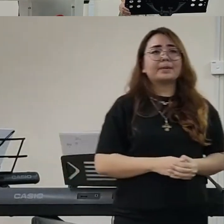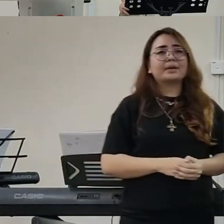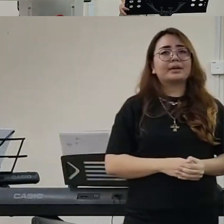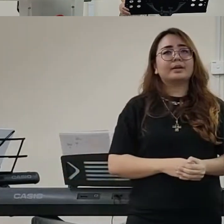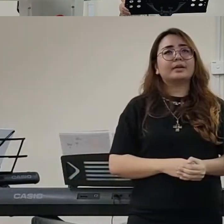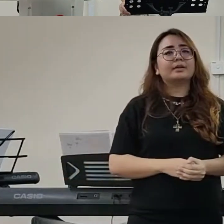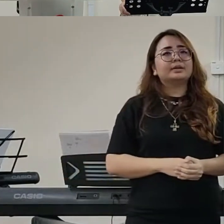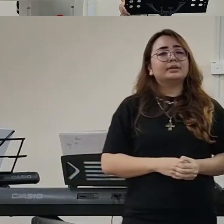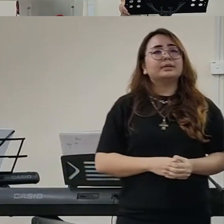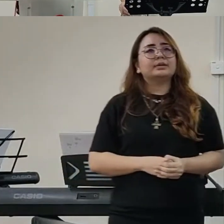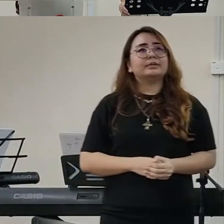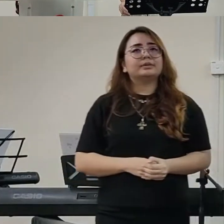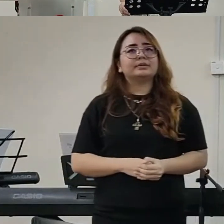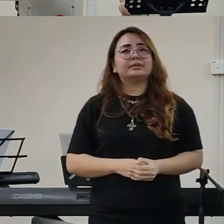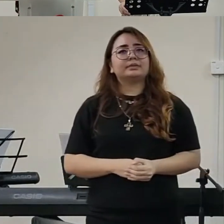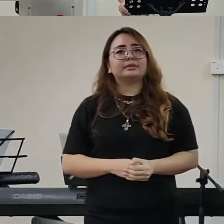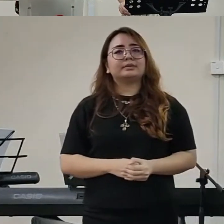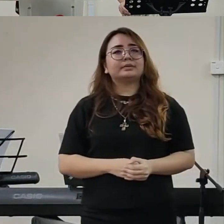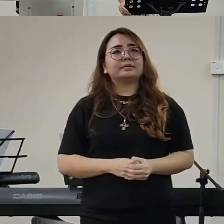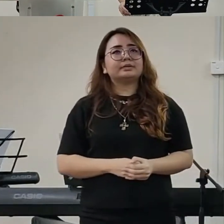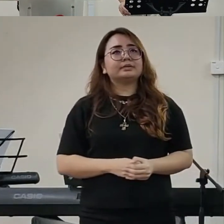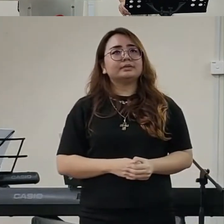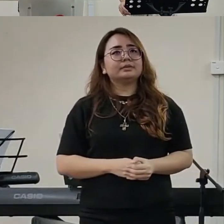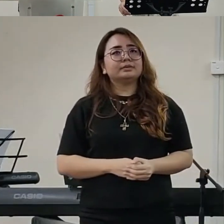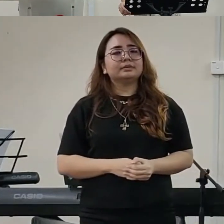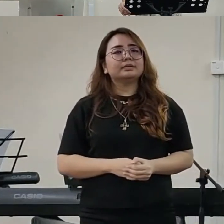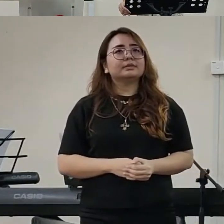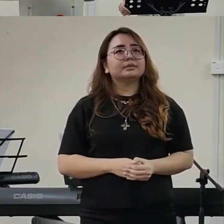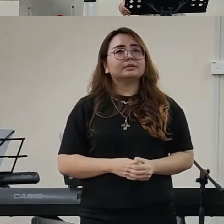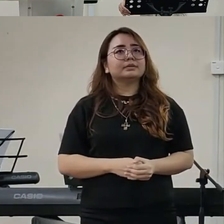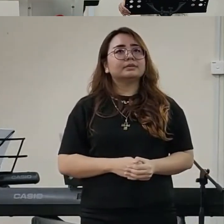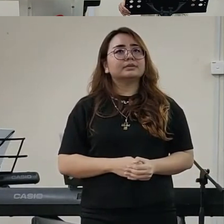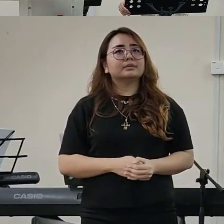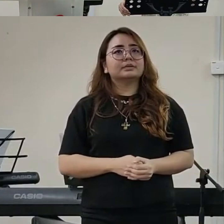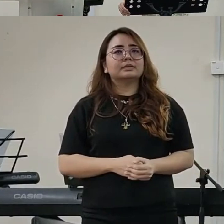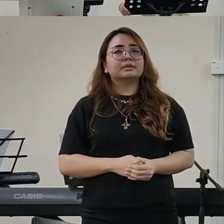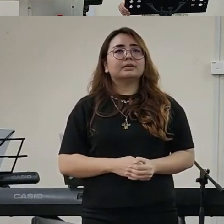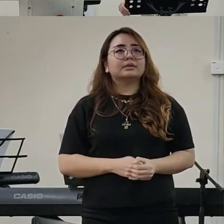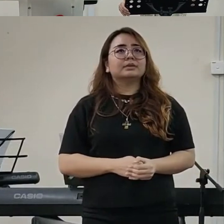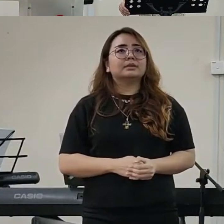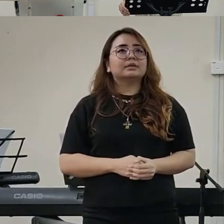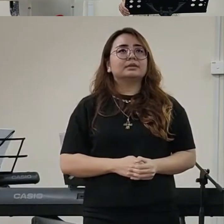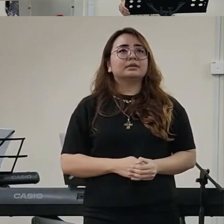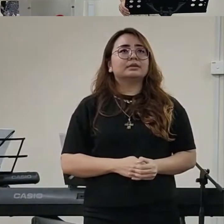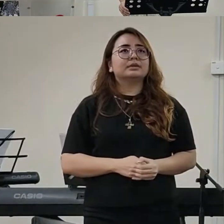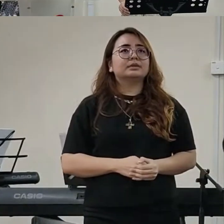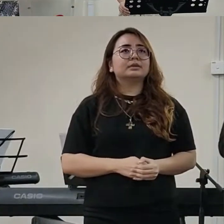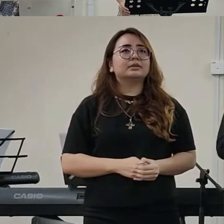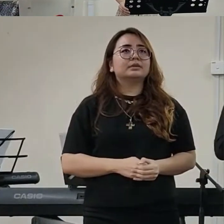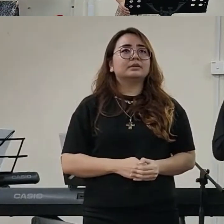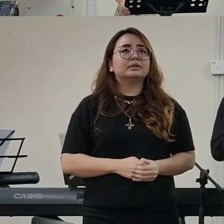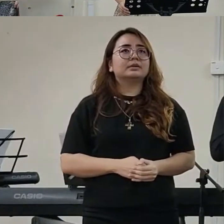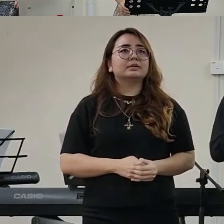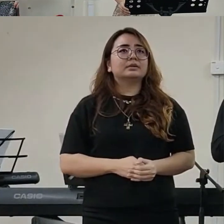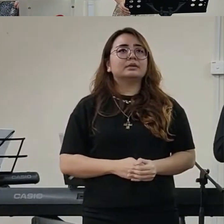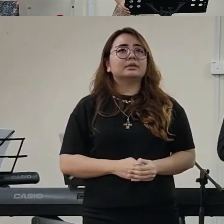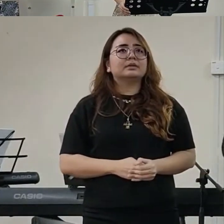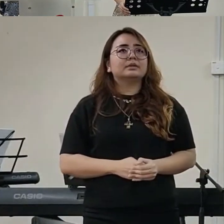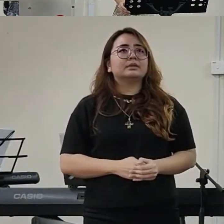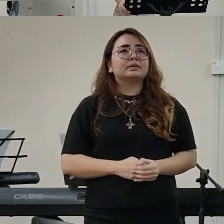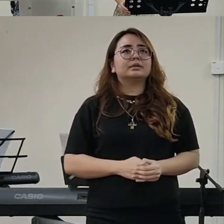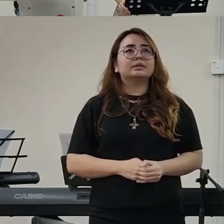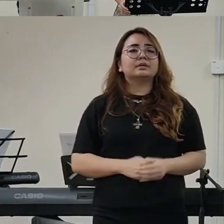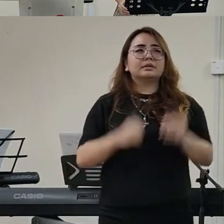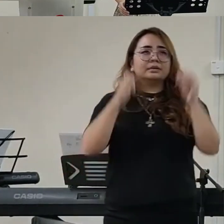Okay, victory disciples are shepherds. Many of you are shepherds, even maybe you don't even catch it at the moment.